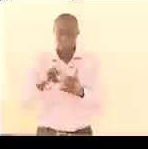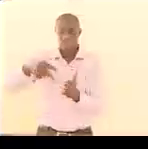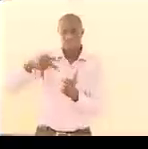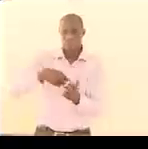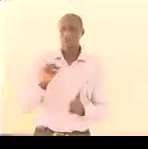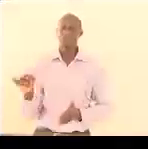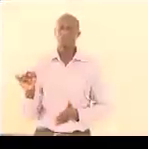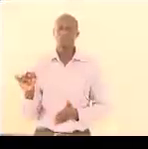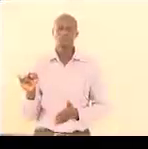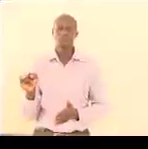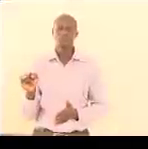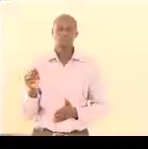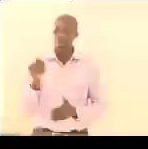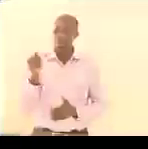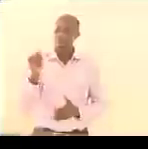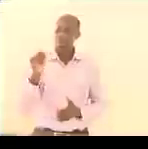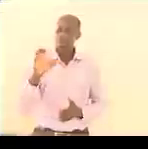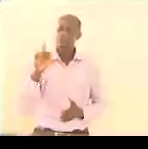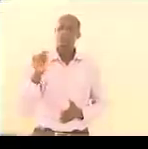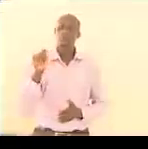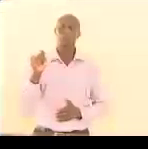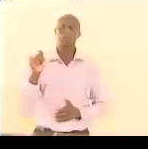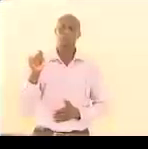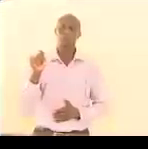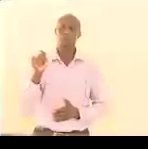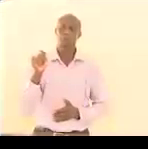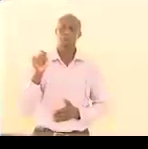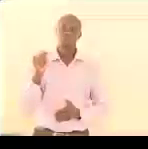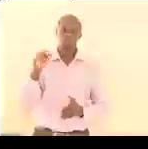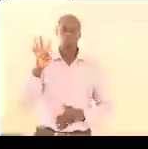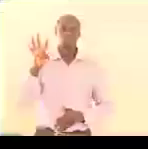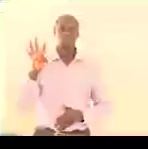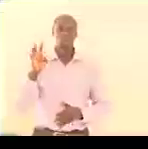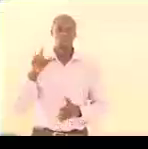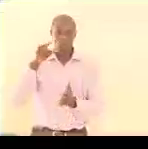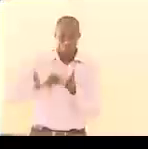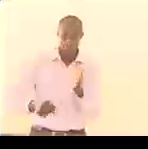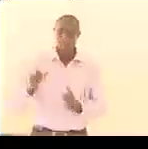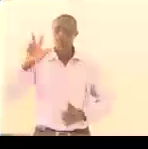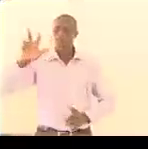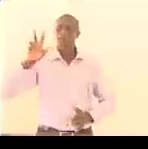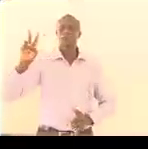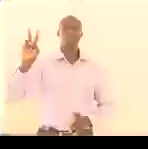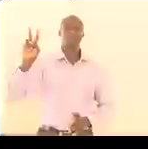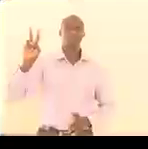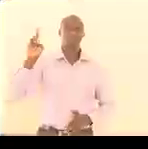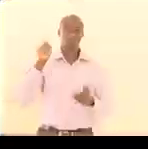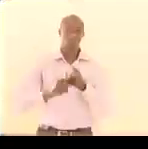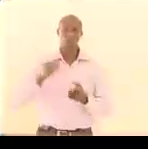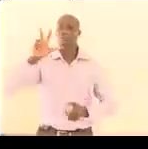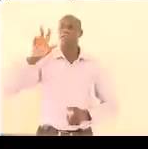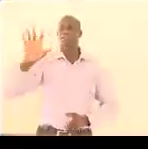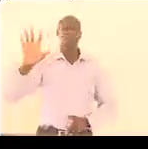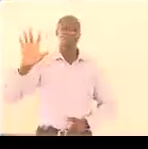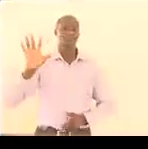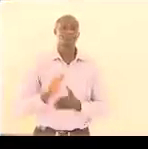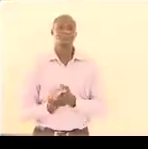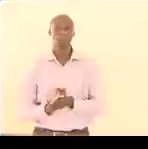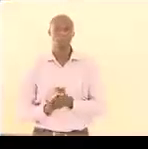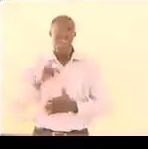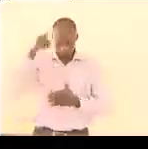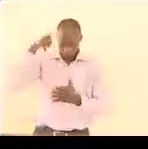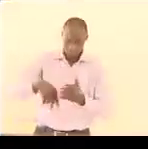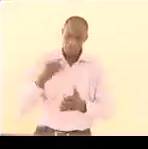first reading, Acts of Apostles, chapter 4, verse 32 to